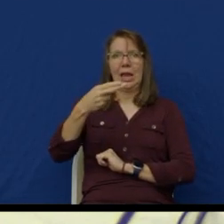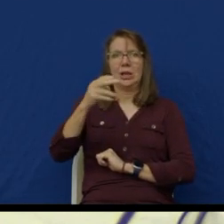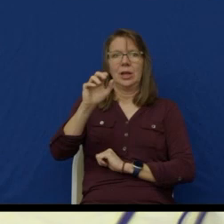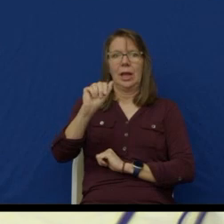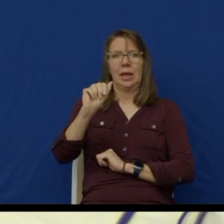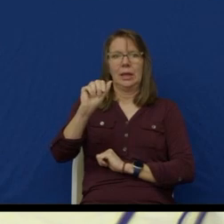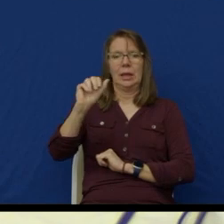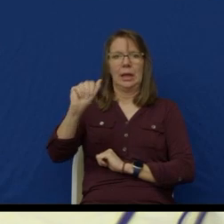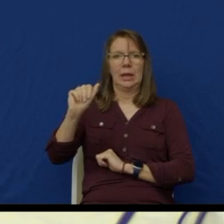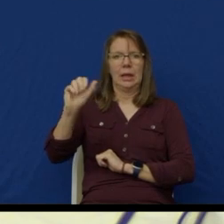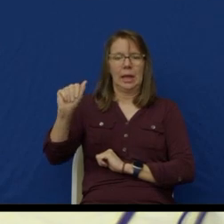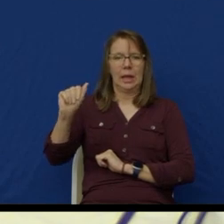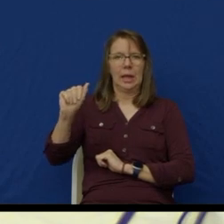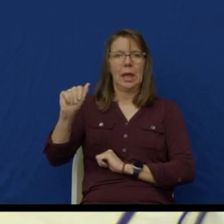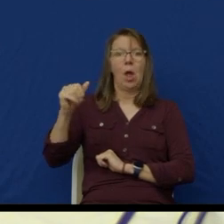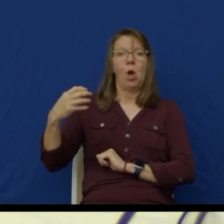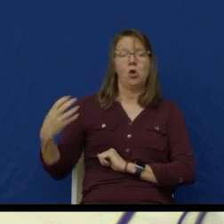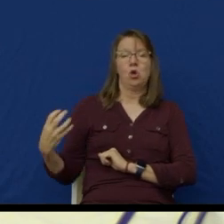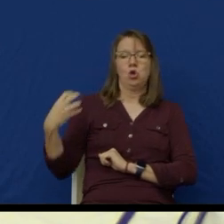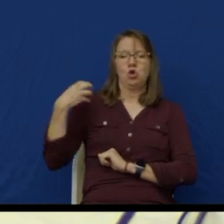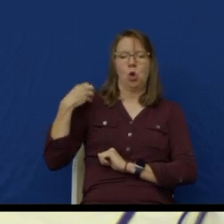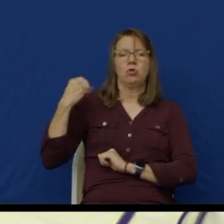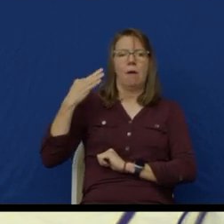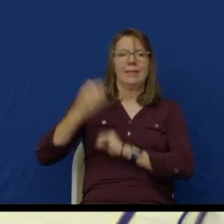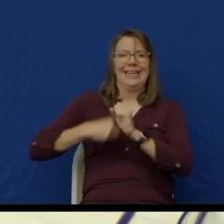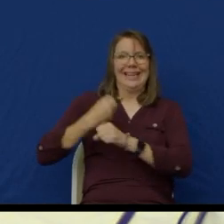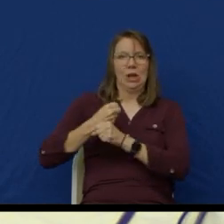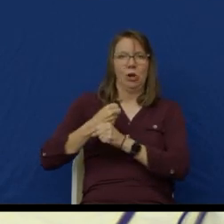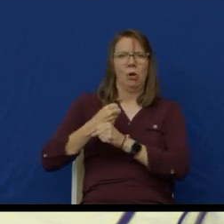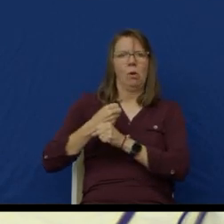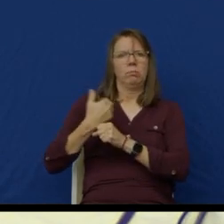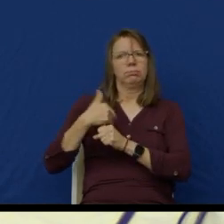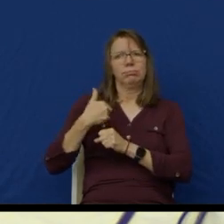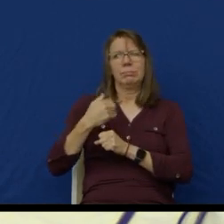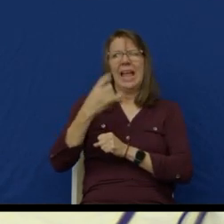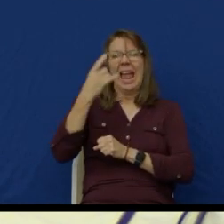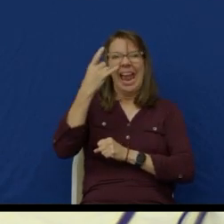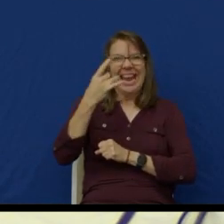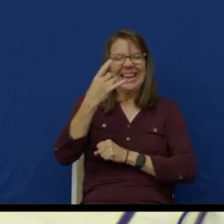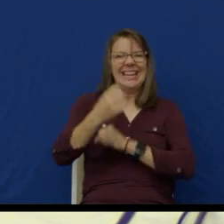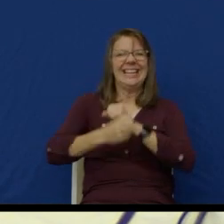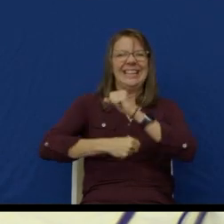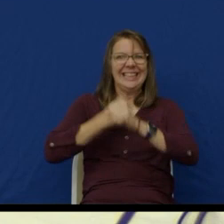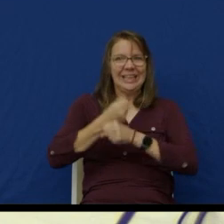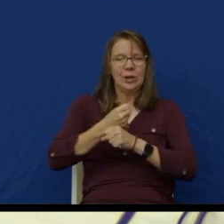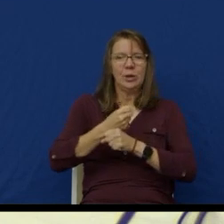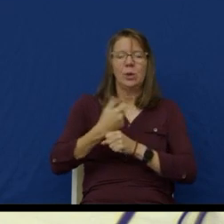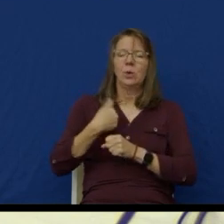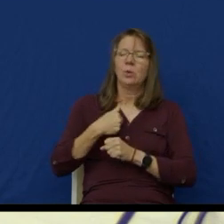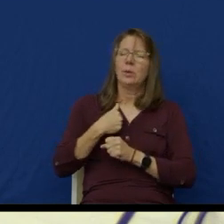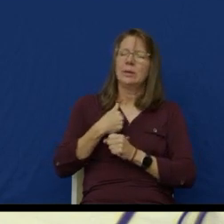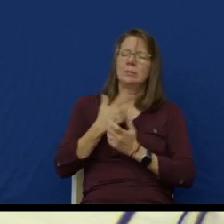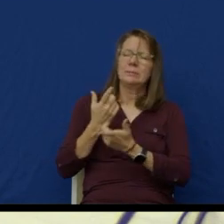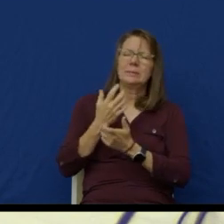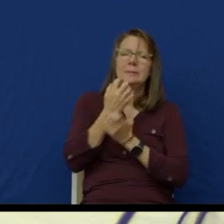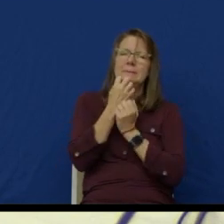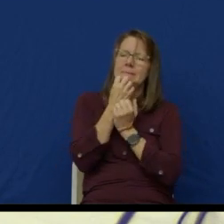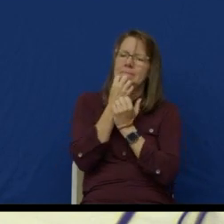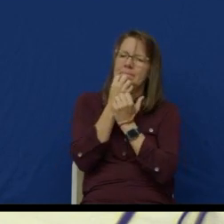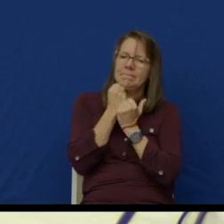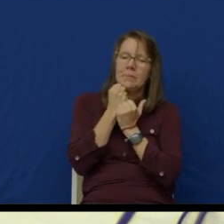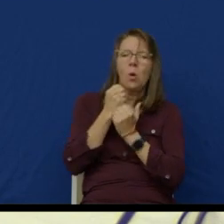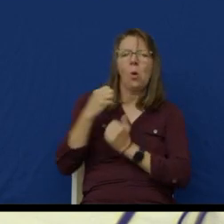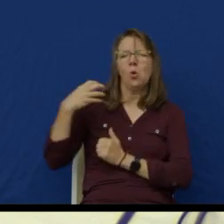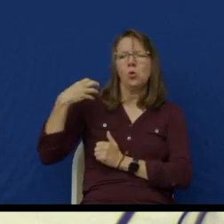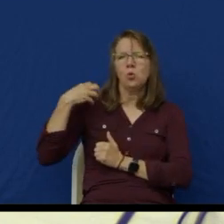of the Year 8 times. Beloved coach and administrator in the state of Kentucky, and